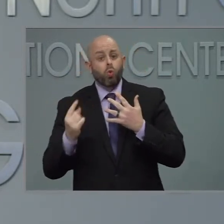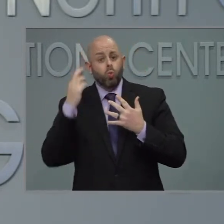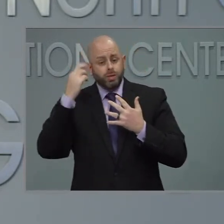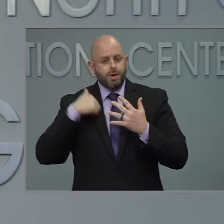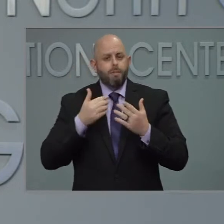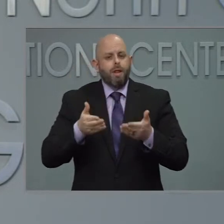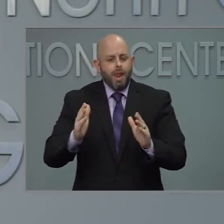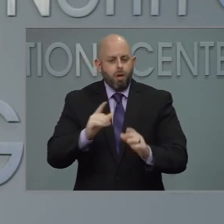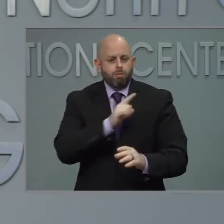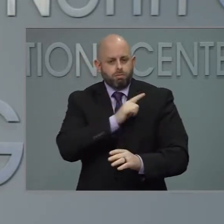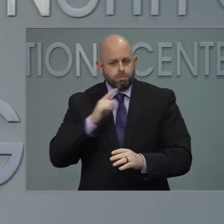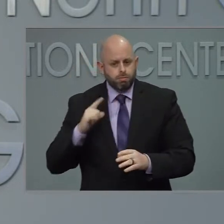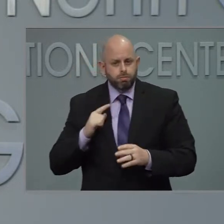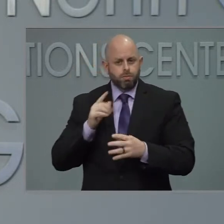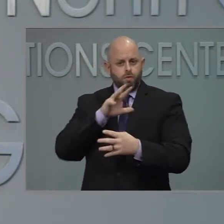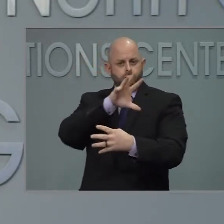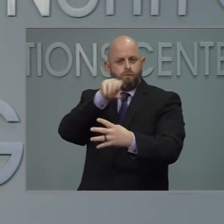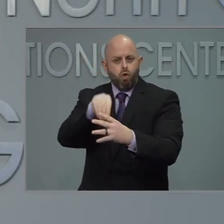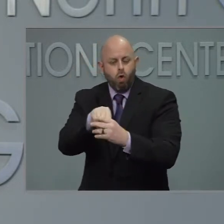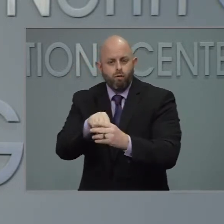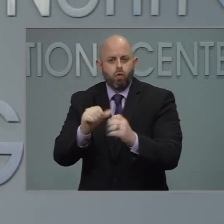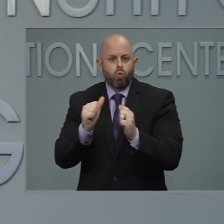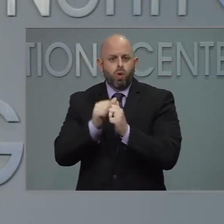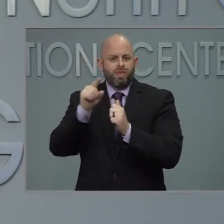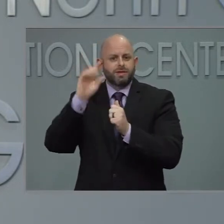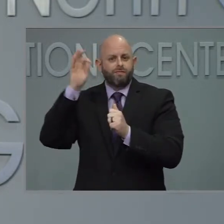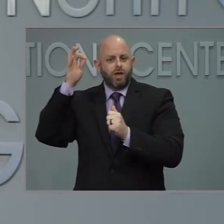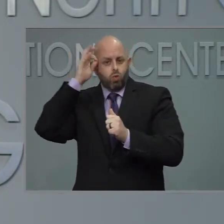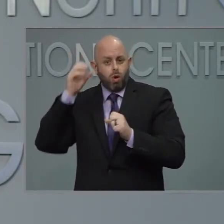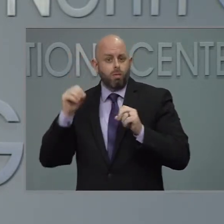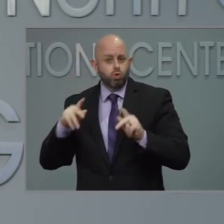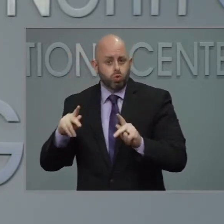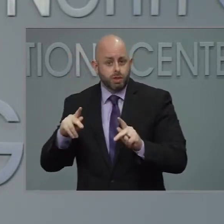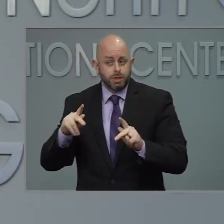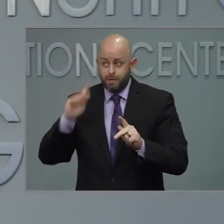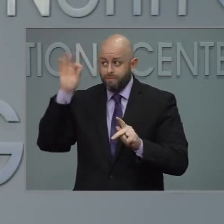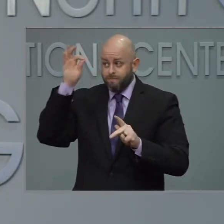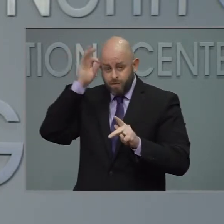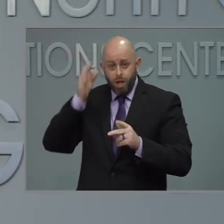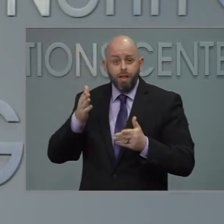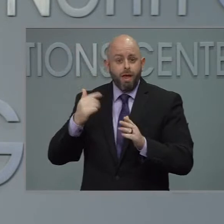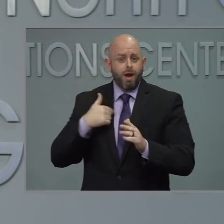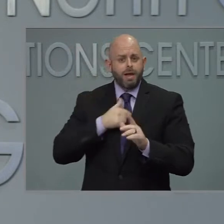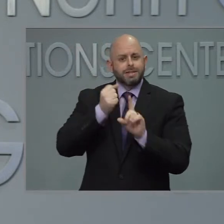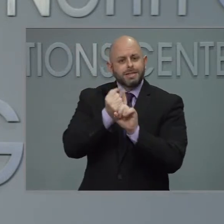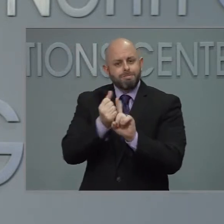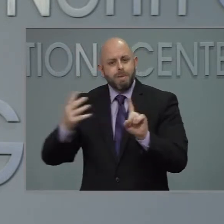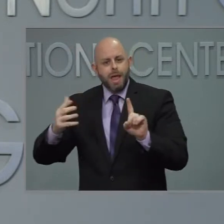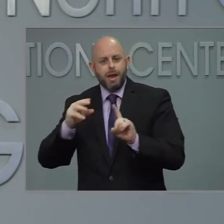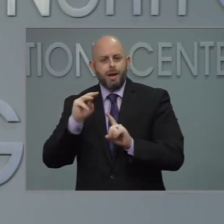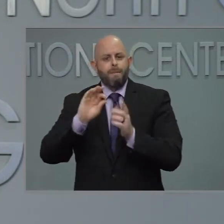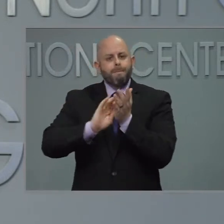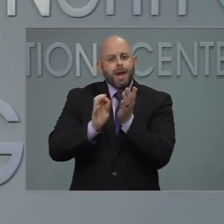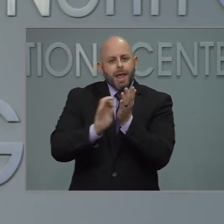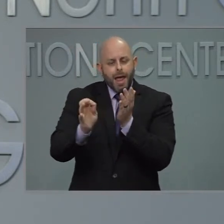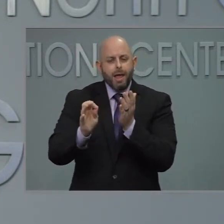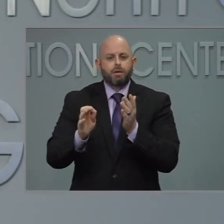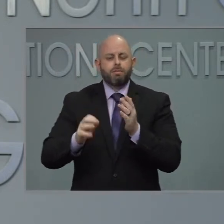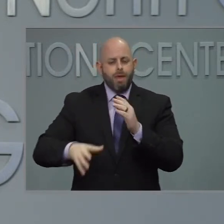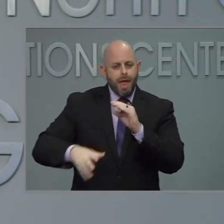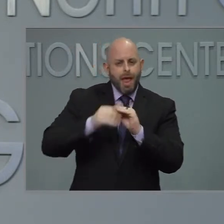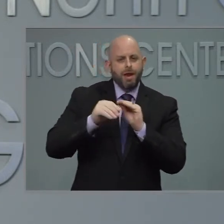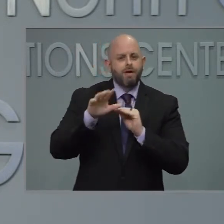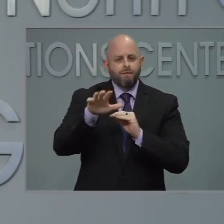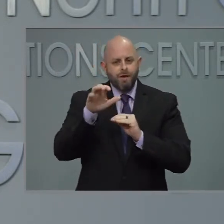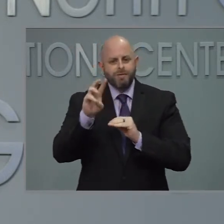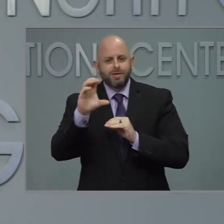us to step into this open door that the federal government has given us to expand Medicaid to 500,000 to 600,000 people.